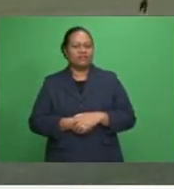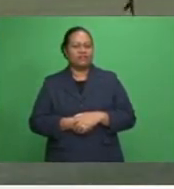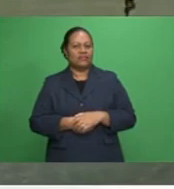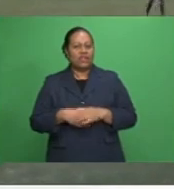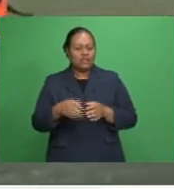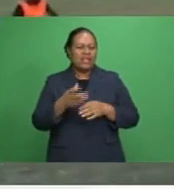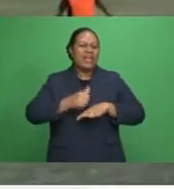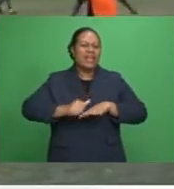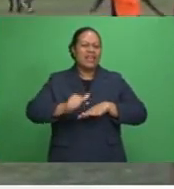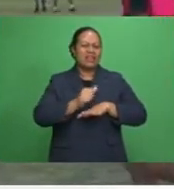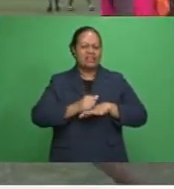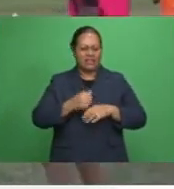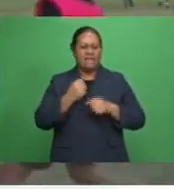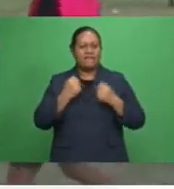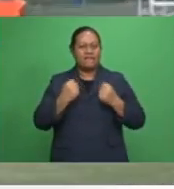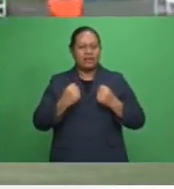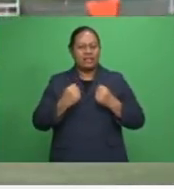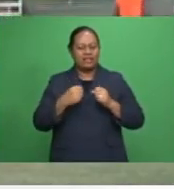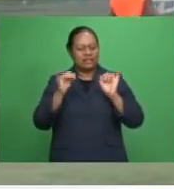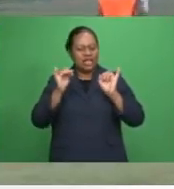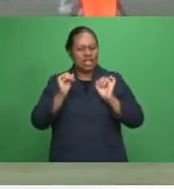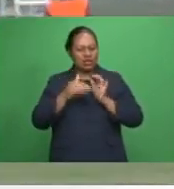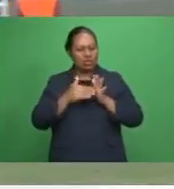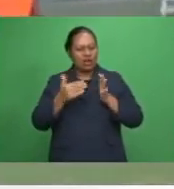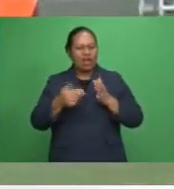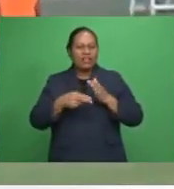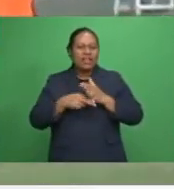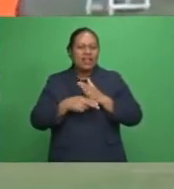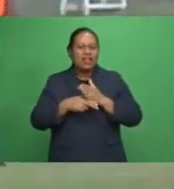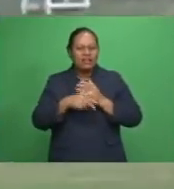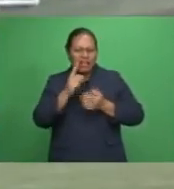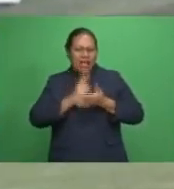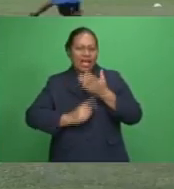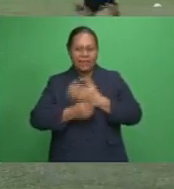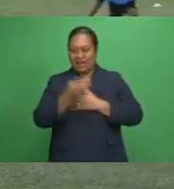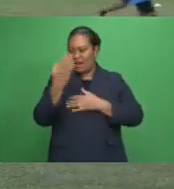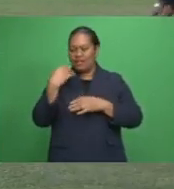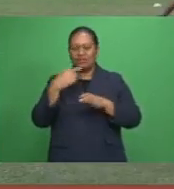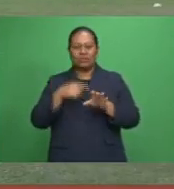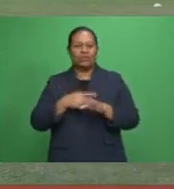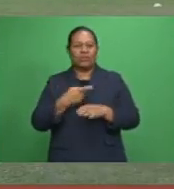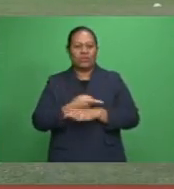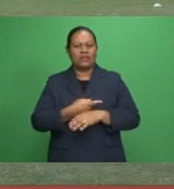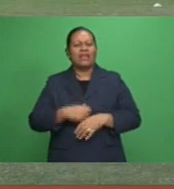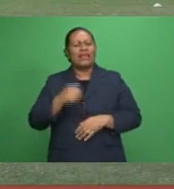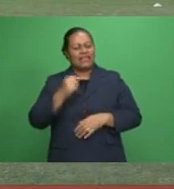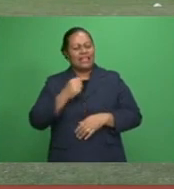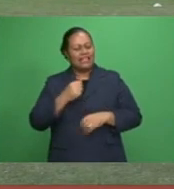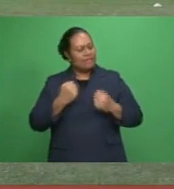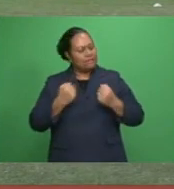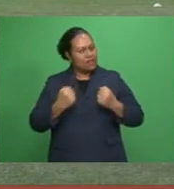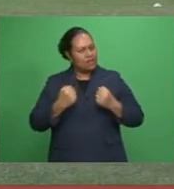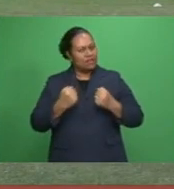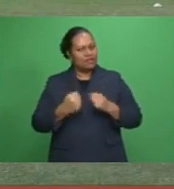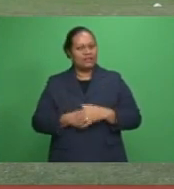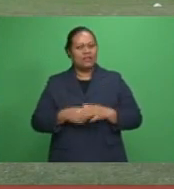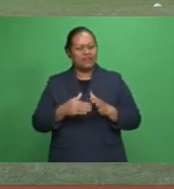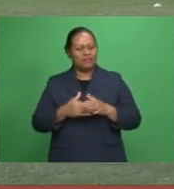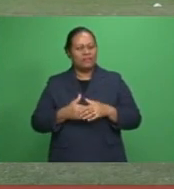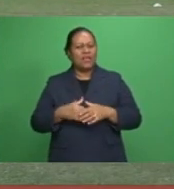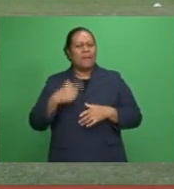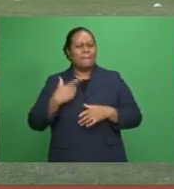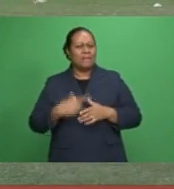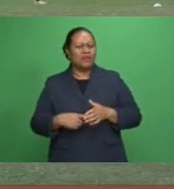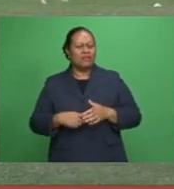Areas like match fitness is an issue following Navboa's late goals last week. Few areas, fitness is one, but that was expected because we